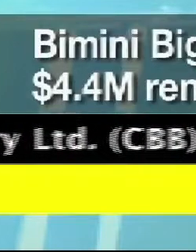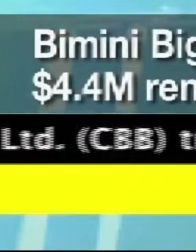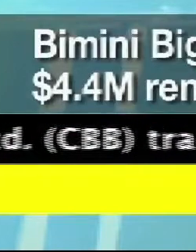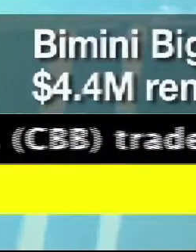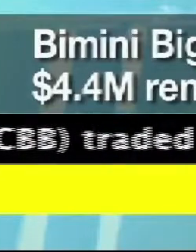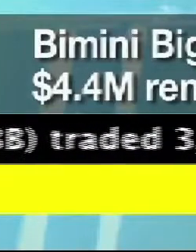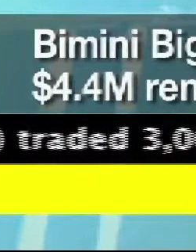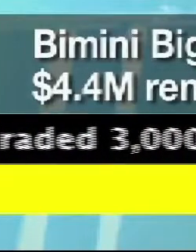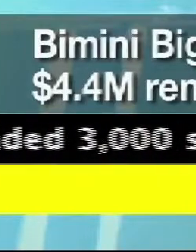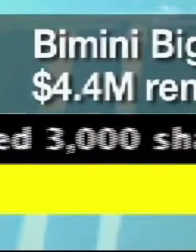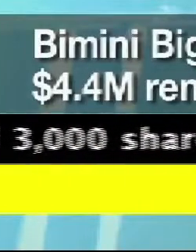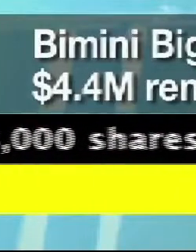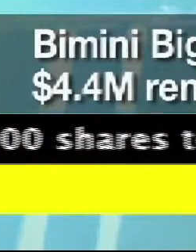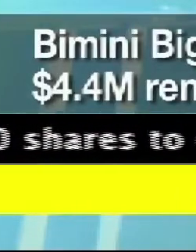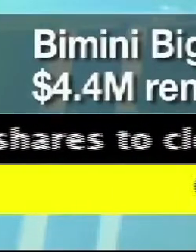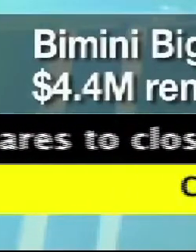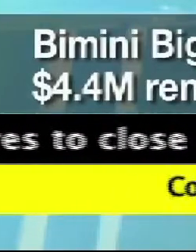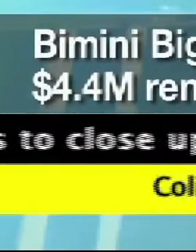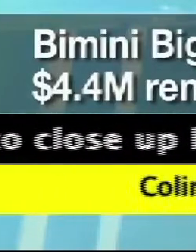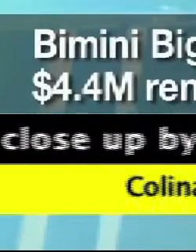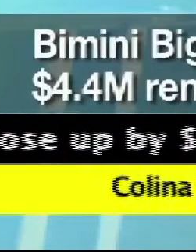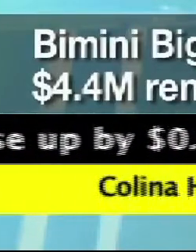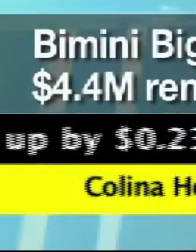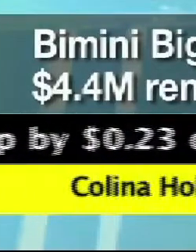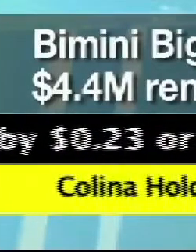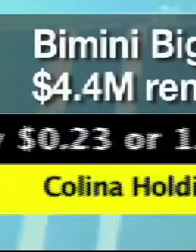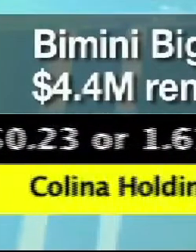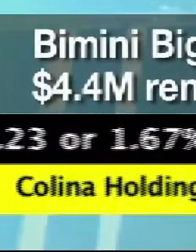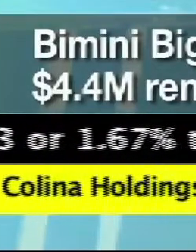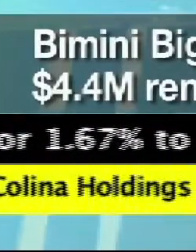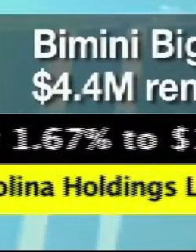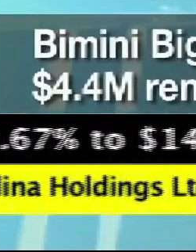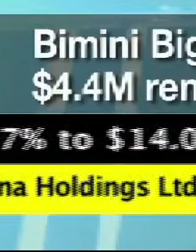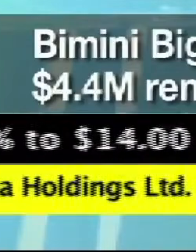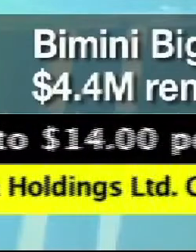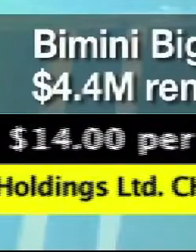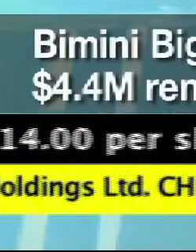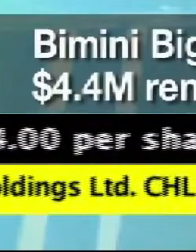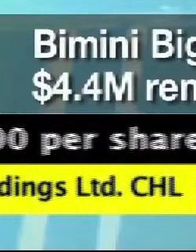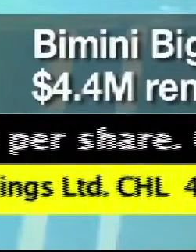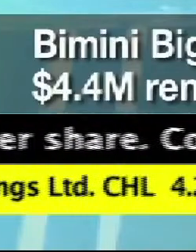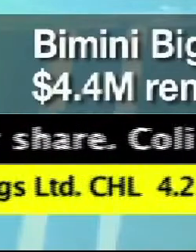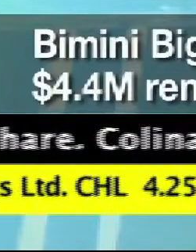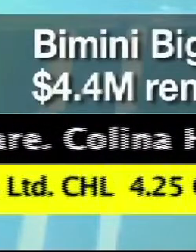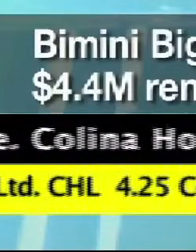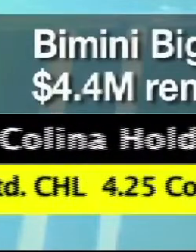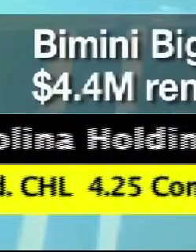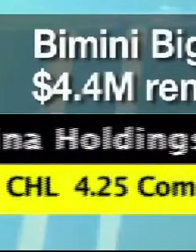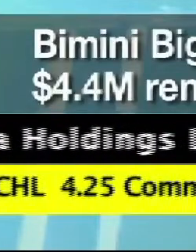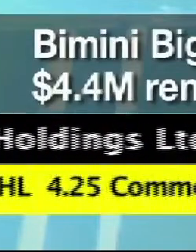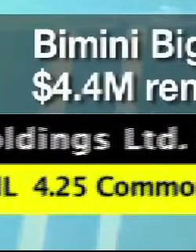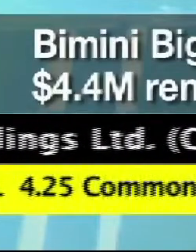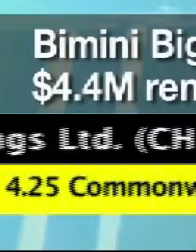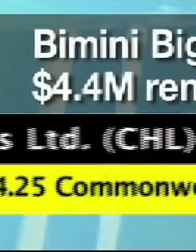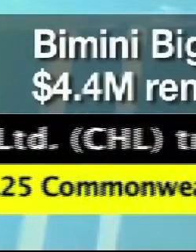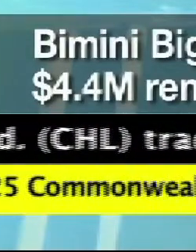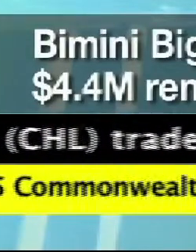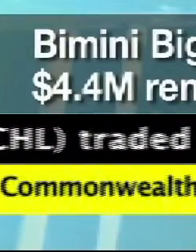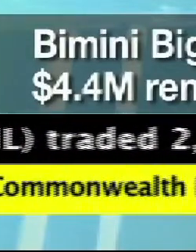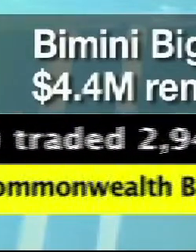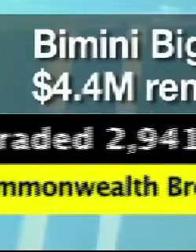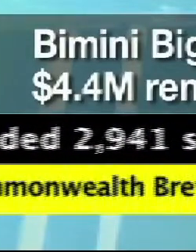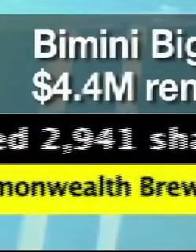property is set to undergo renovations to the tune of $4.4 million. The renovation program, which is now